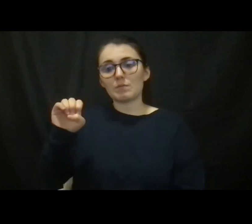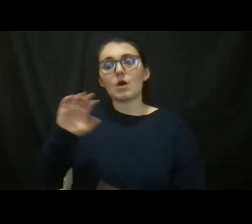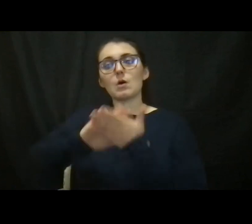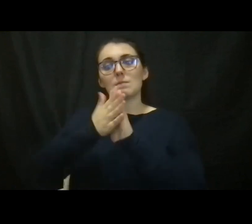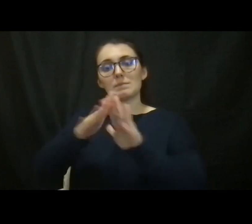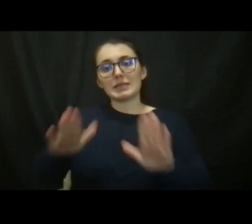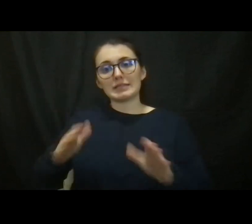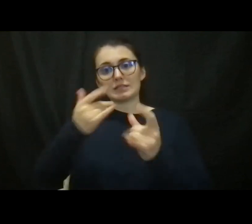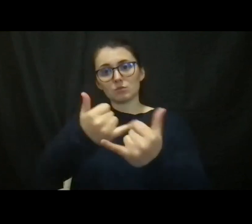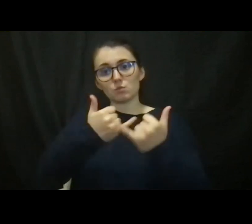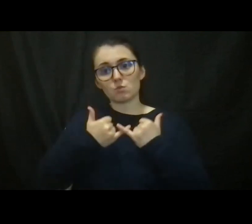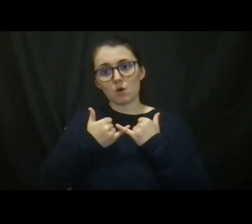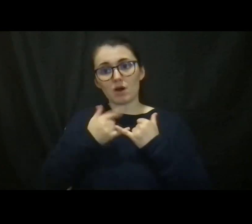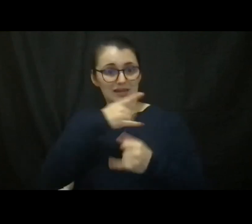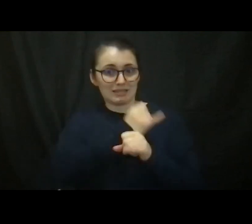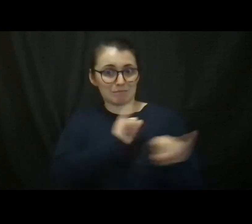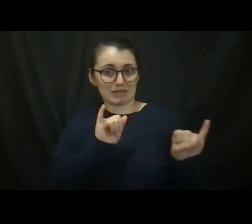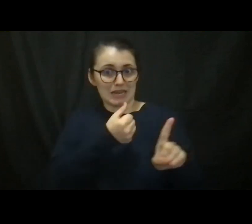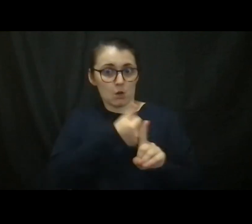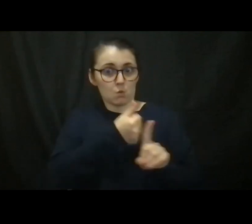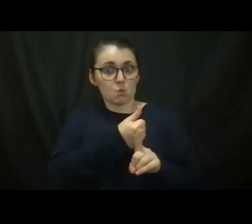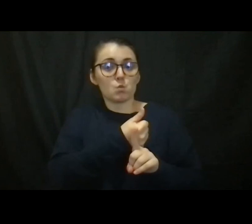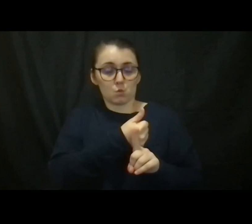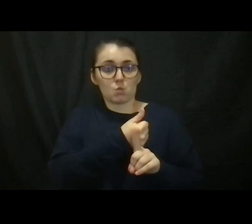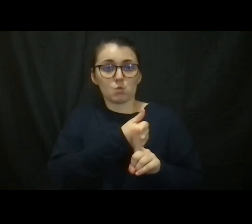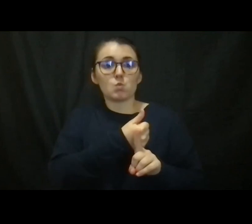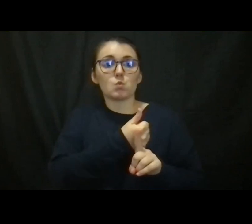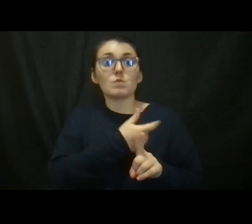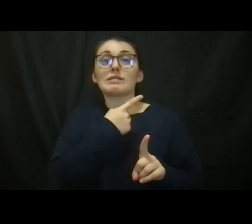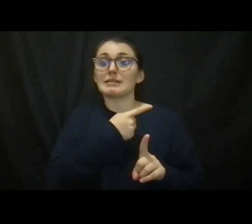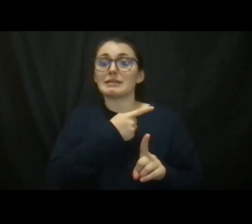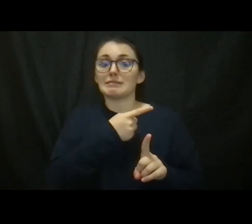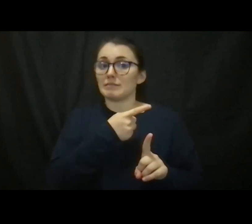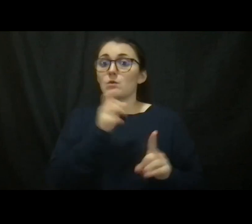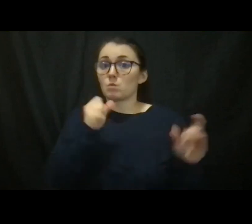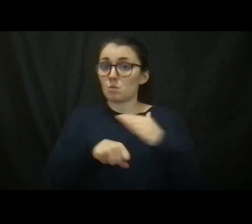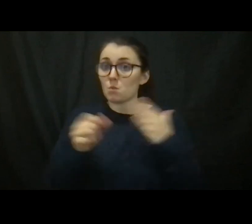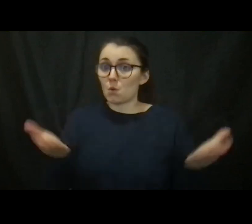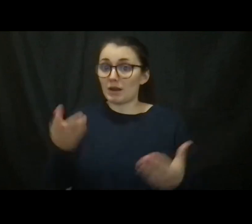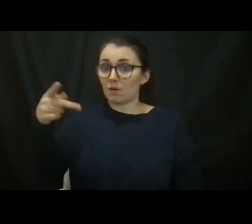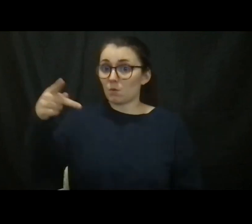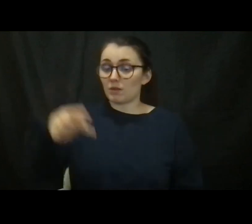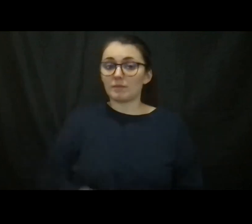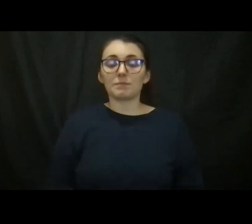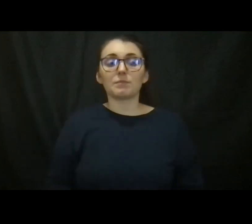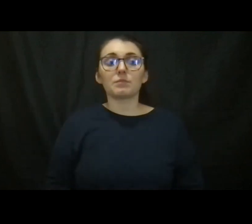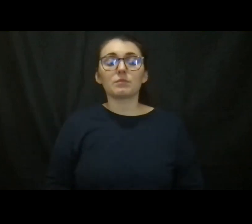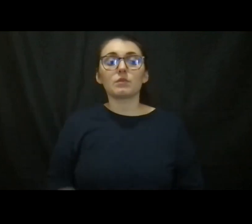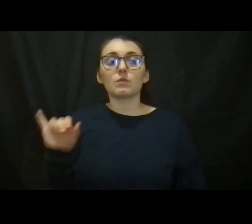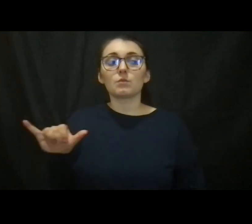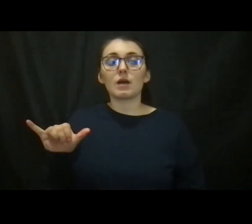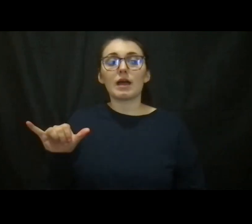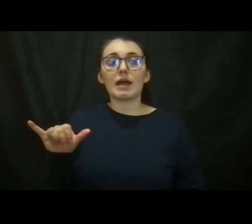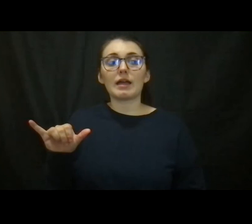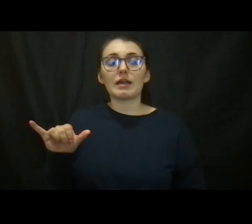Prizes all on his own. And yeah, he was born in Portland. Y is for the patch of yellow found